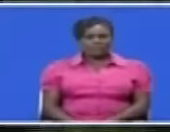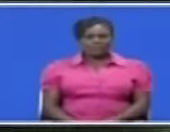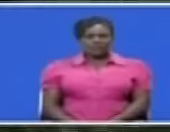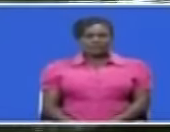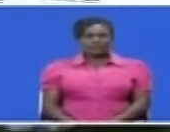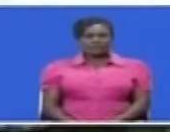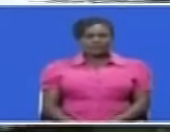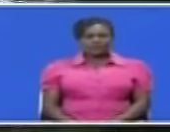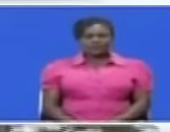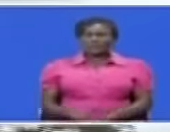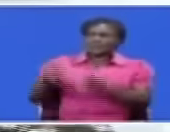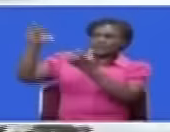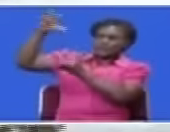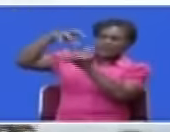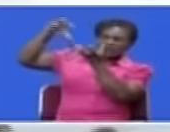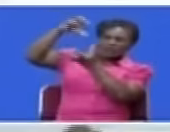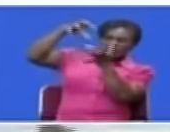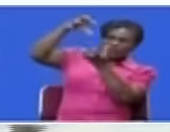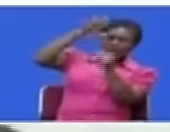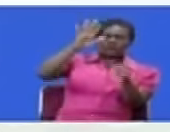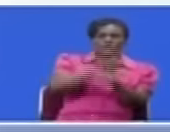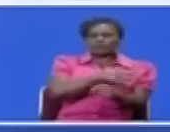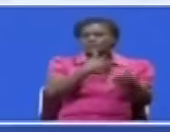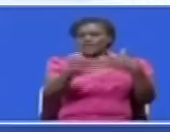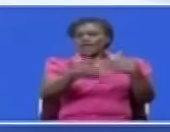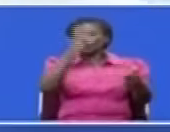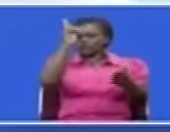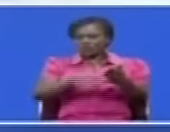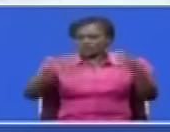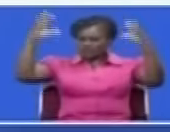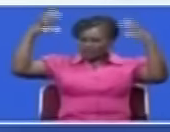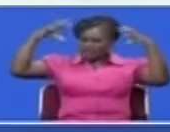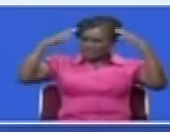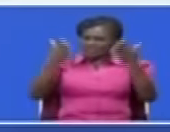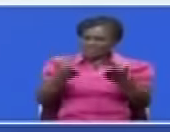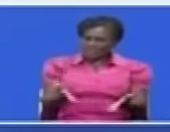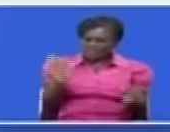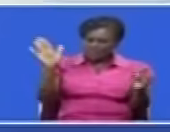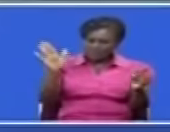The sky is cloudy, signs that rains are here,